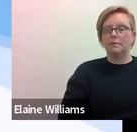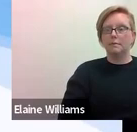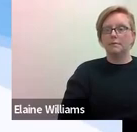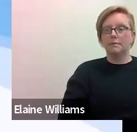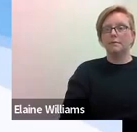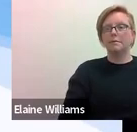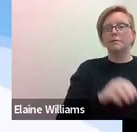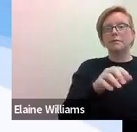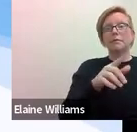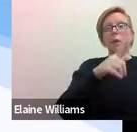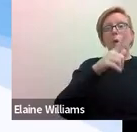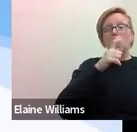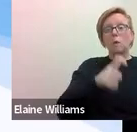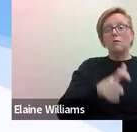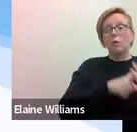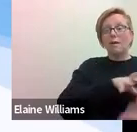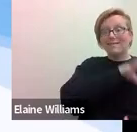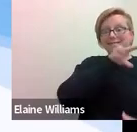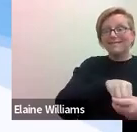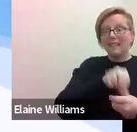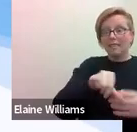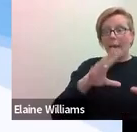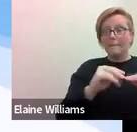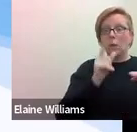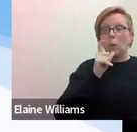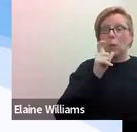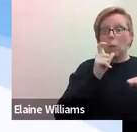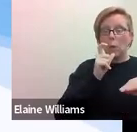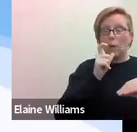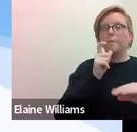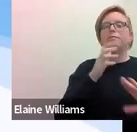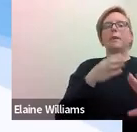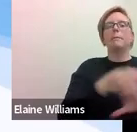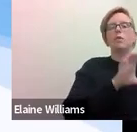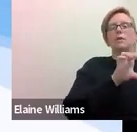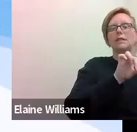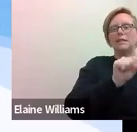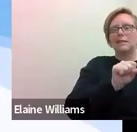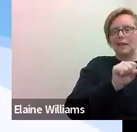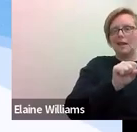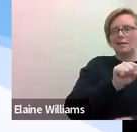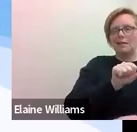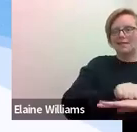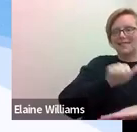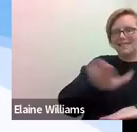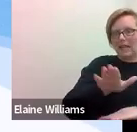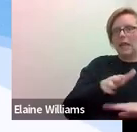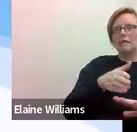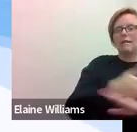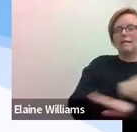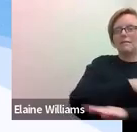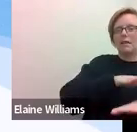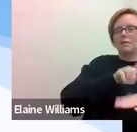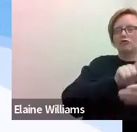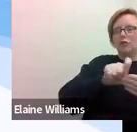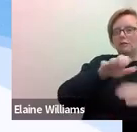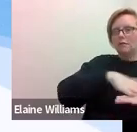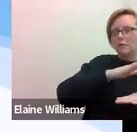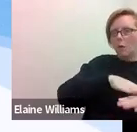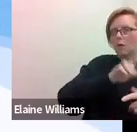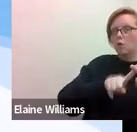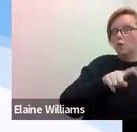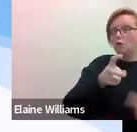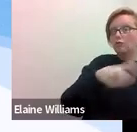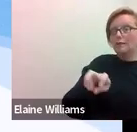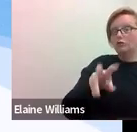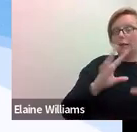So who is required to attend the transition meeting? Prior to the CDS site sending the advance written notice to the transition meeting, the CDS